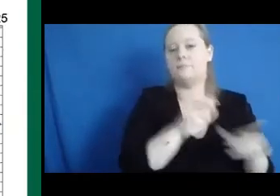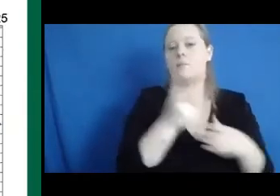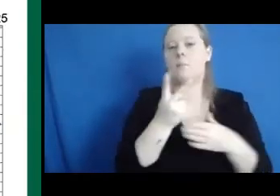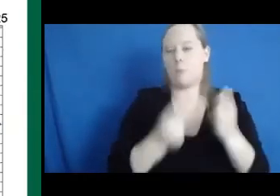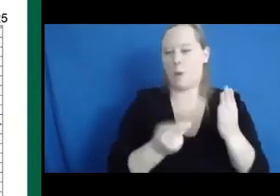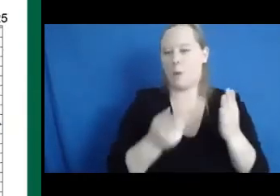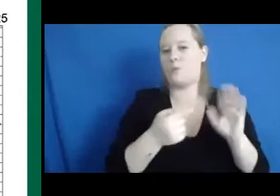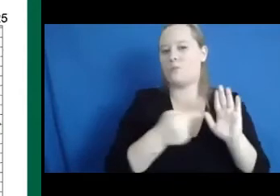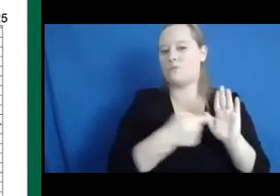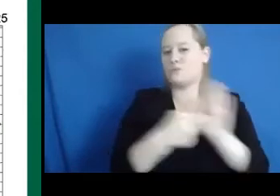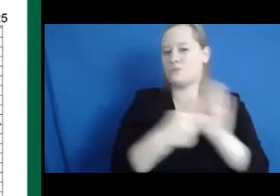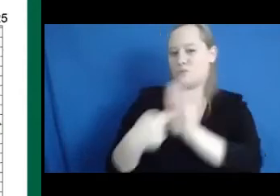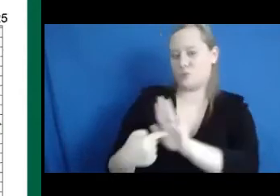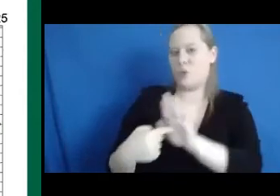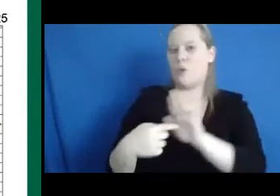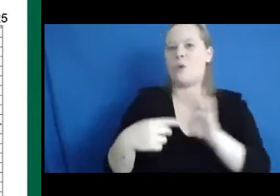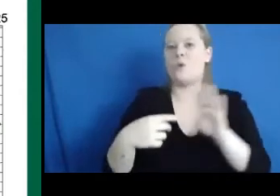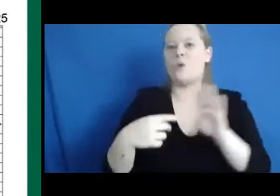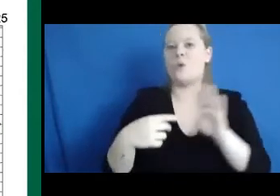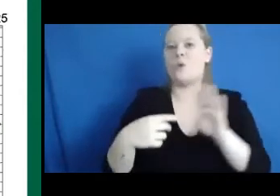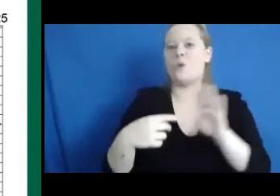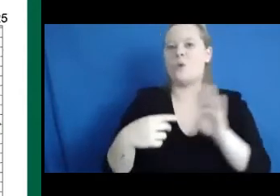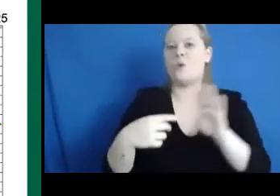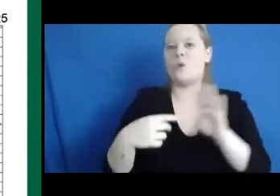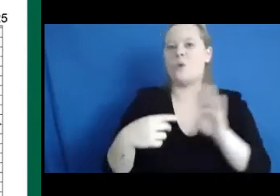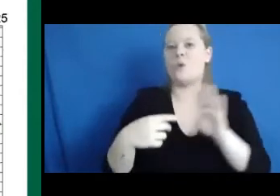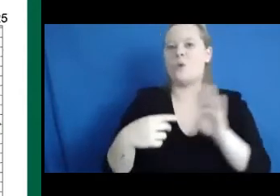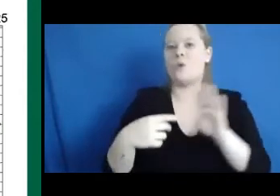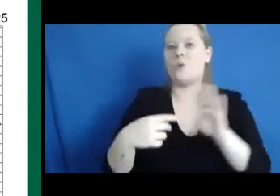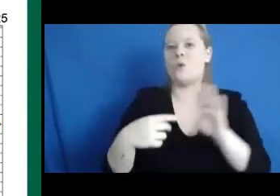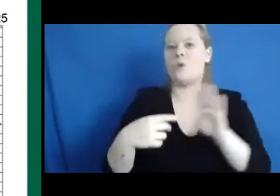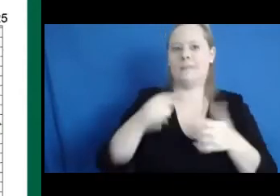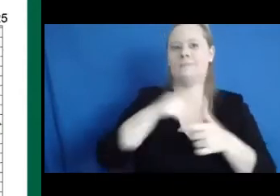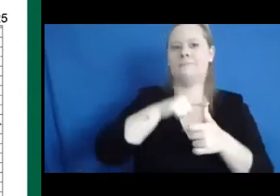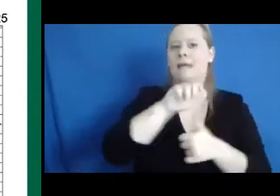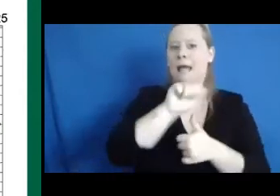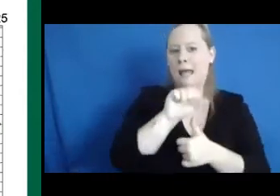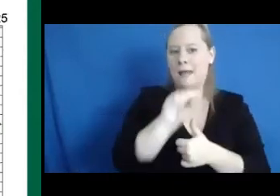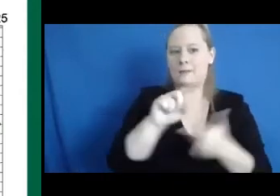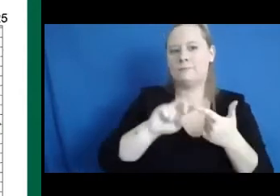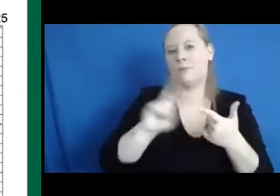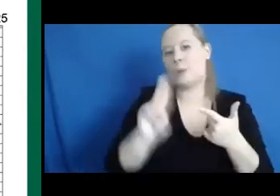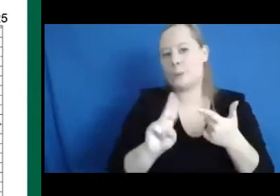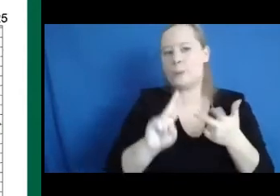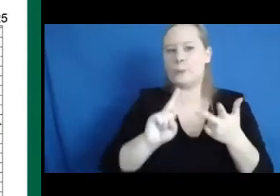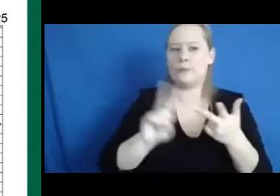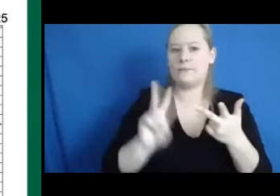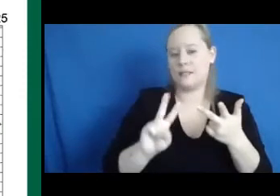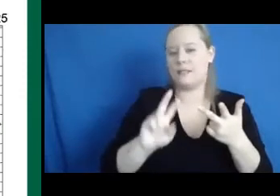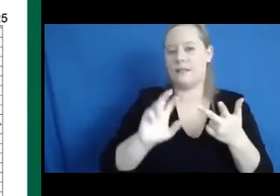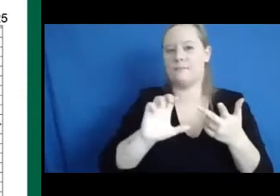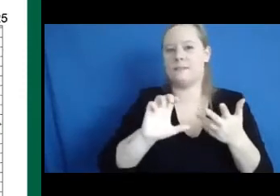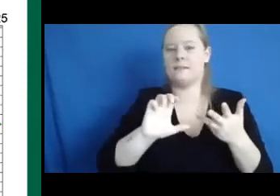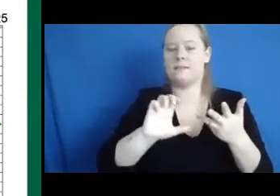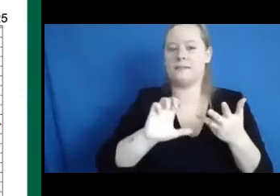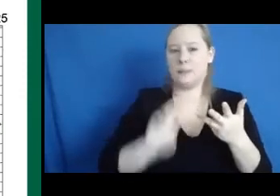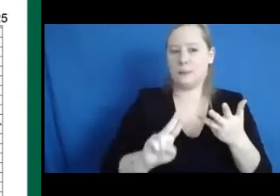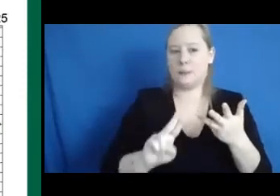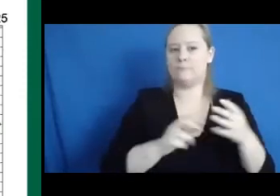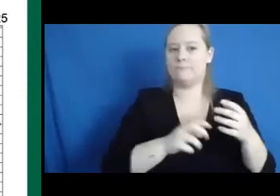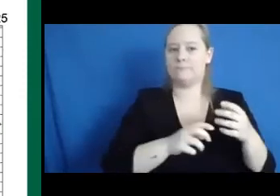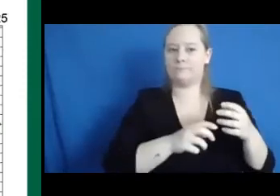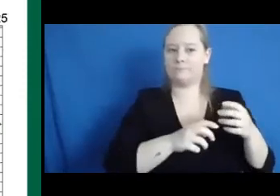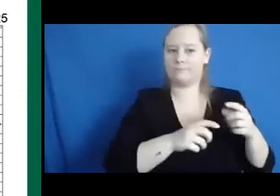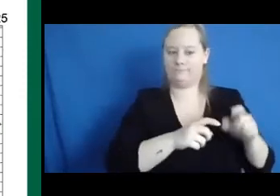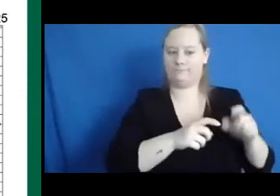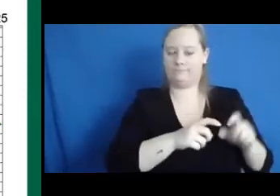show arsenic, uranium, vanadium, and copper across the x-axis, and then the depth of the sediment on